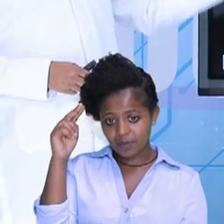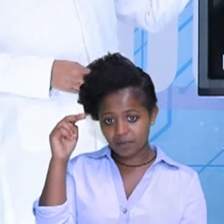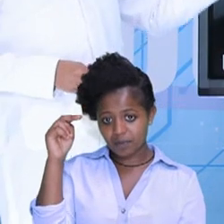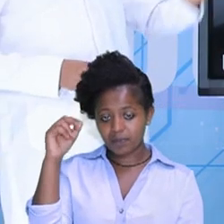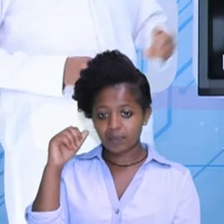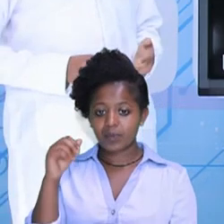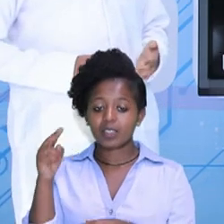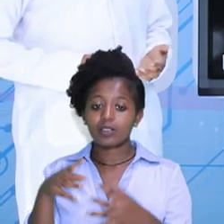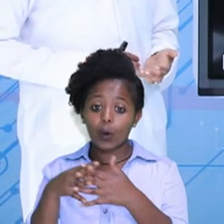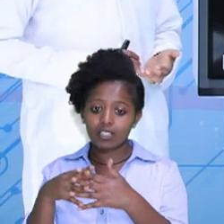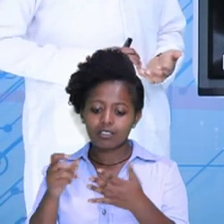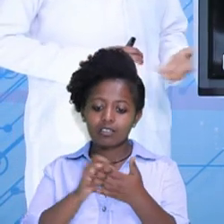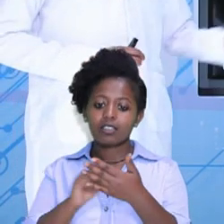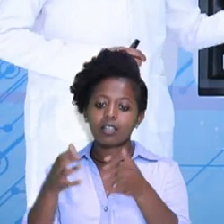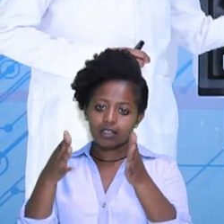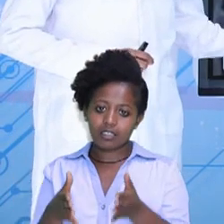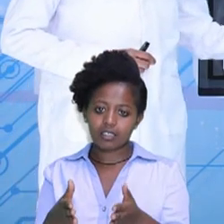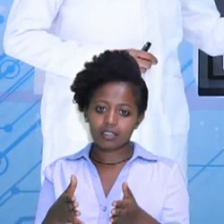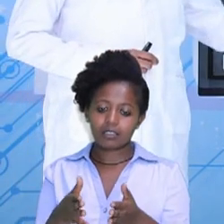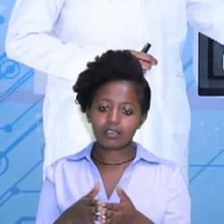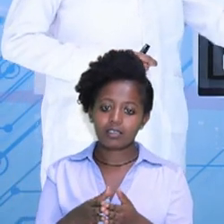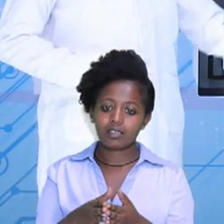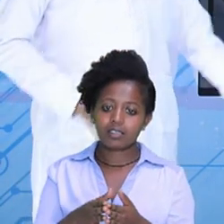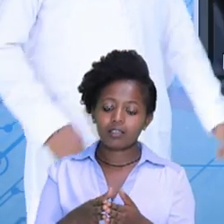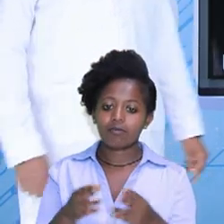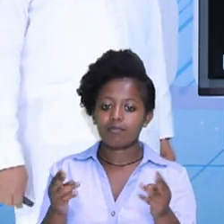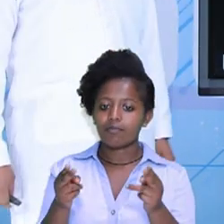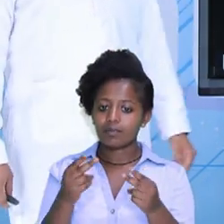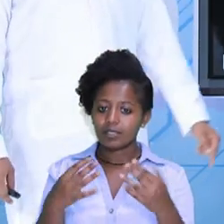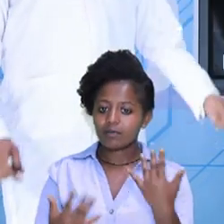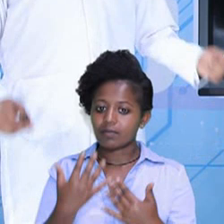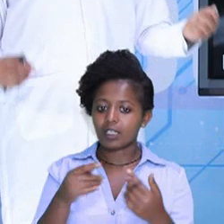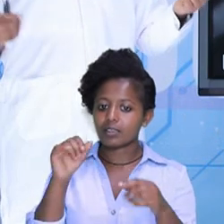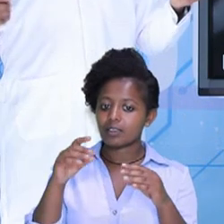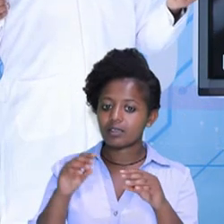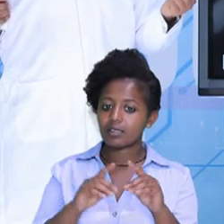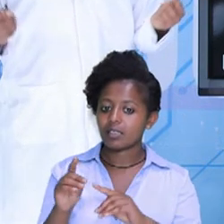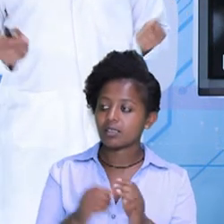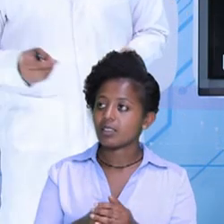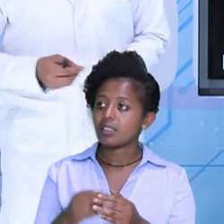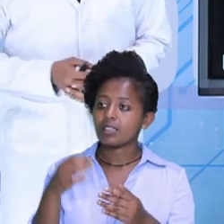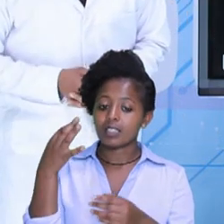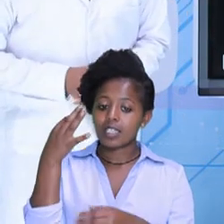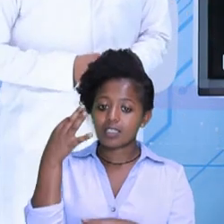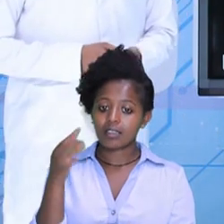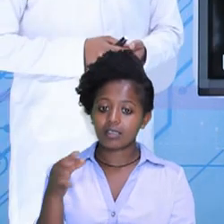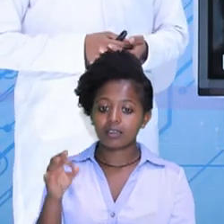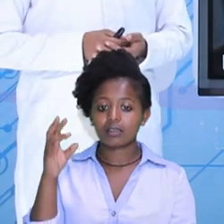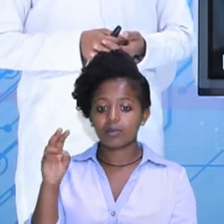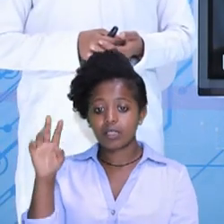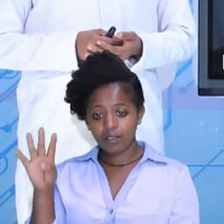he was U.S. Secretary of State, mediated a ceasefire. Then, on